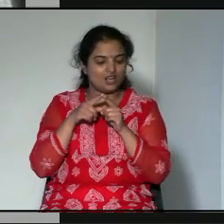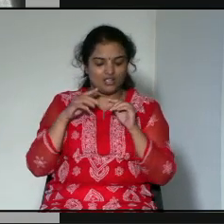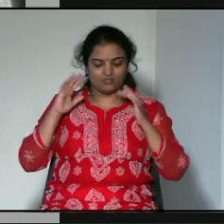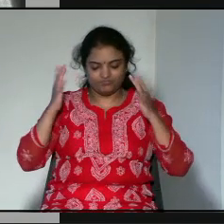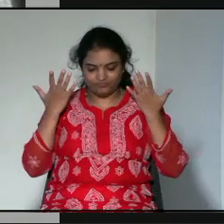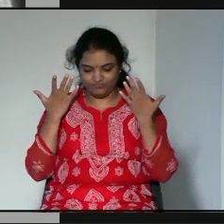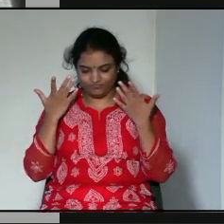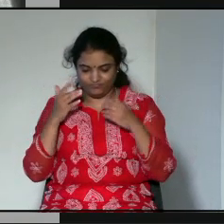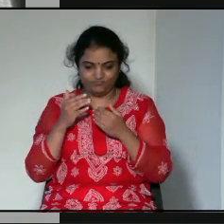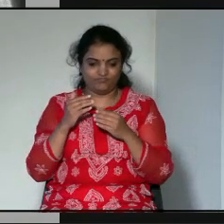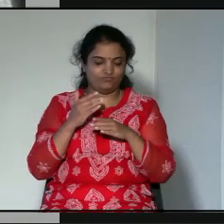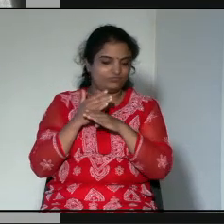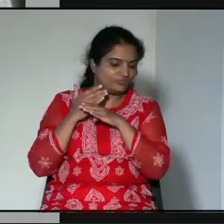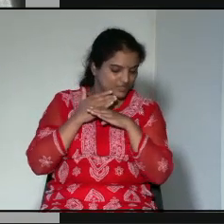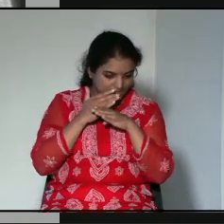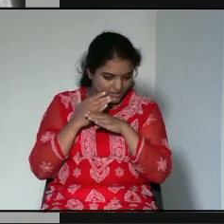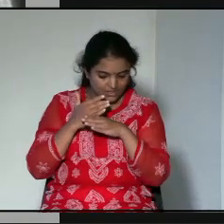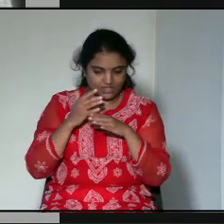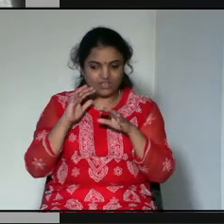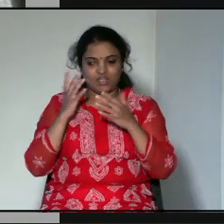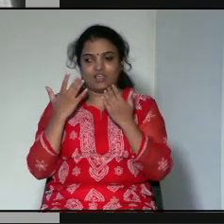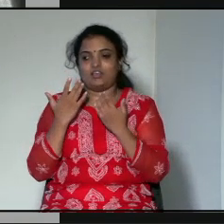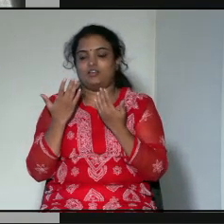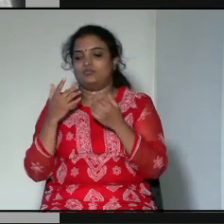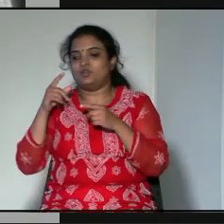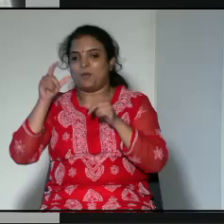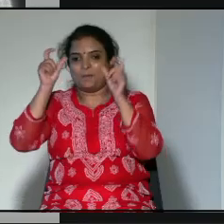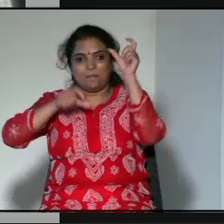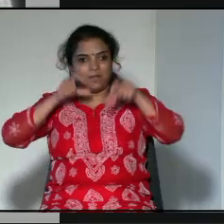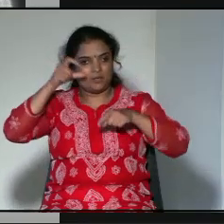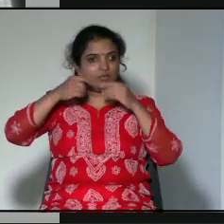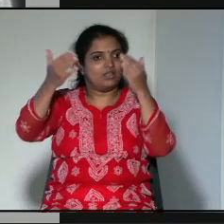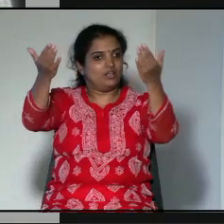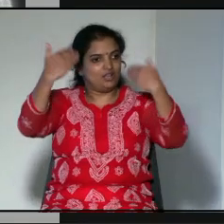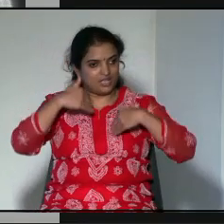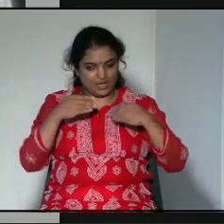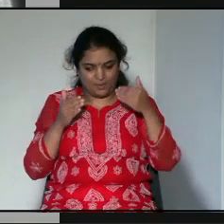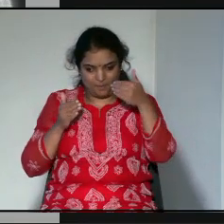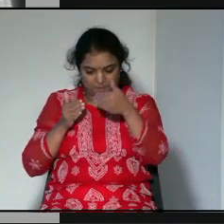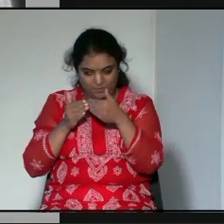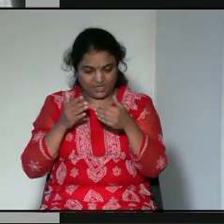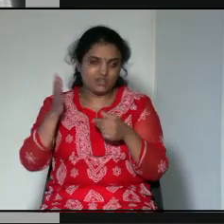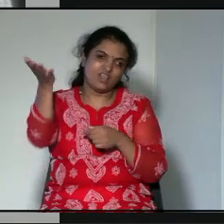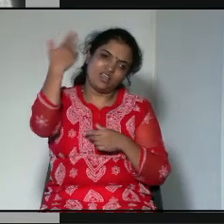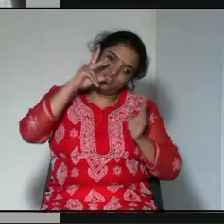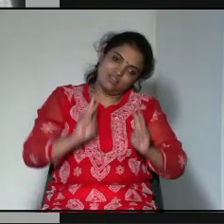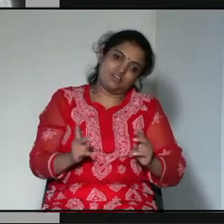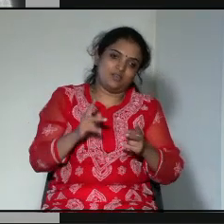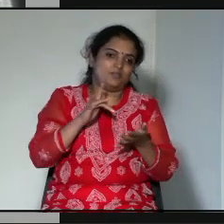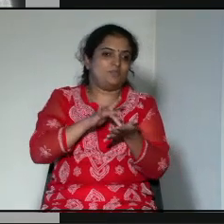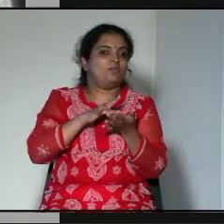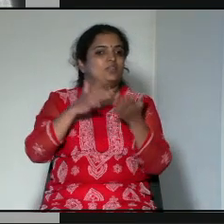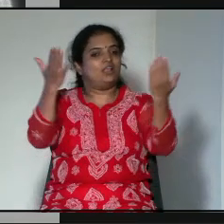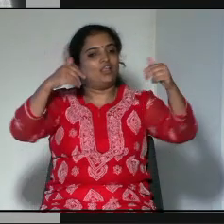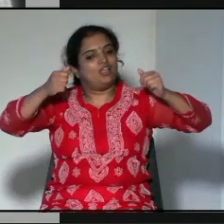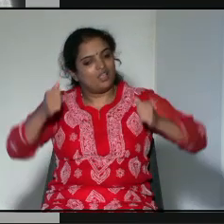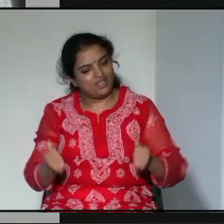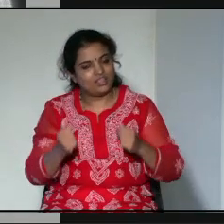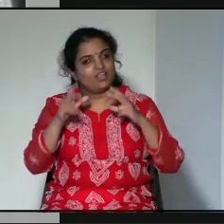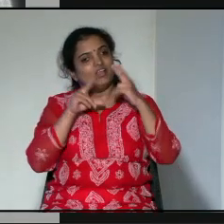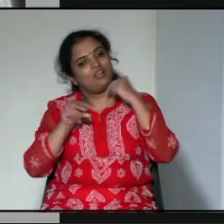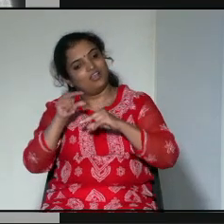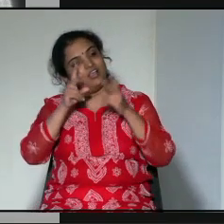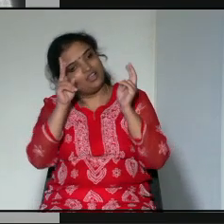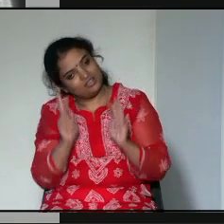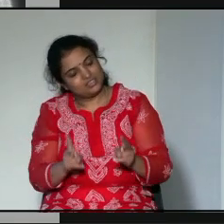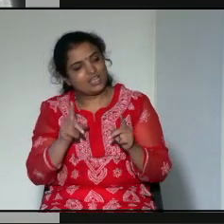of the carefully trussed up crucible into the fire under the heat, and the pouring of hot metal into it. Meera in